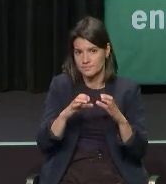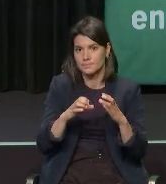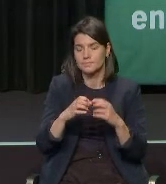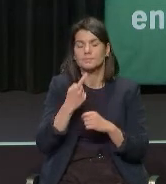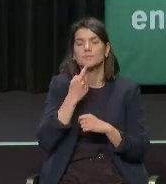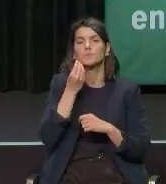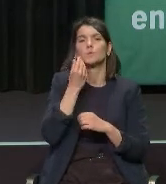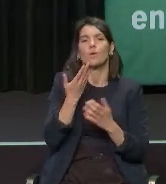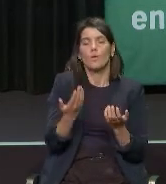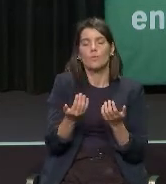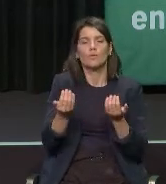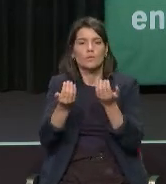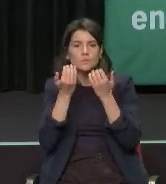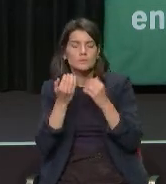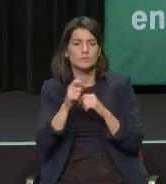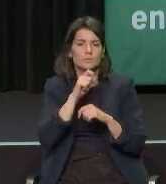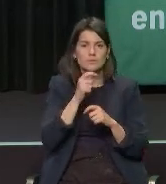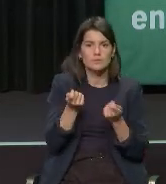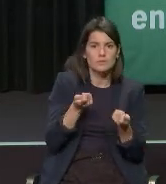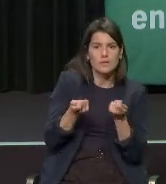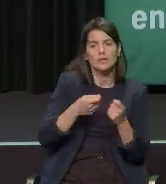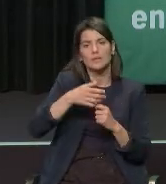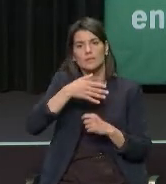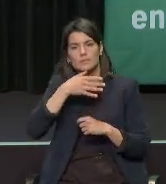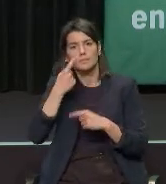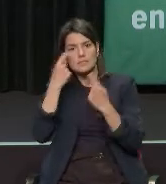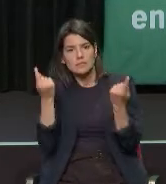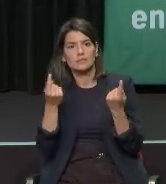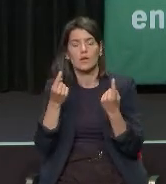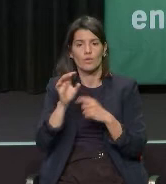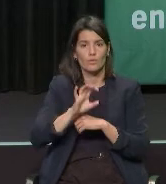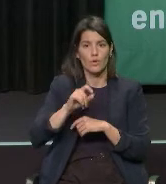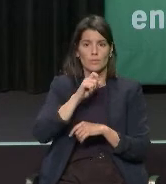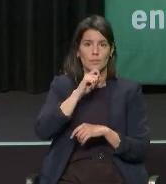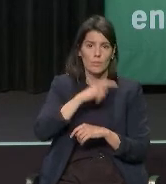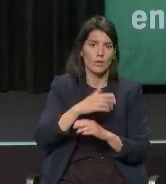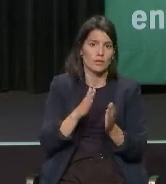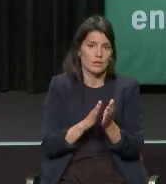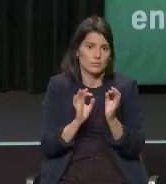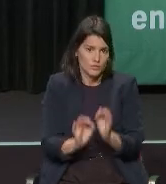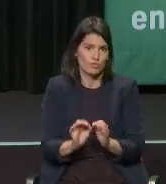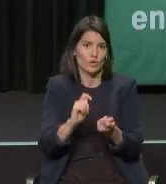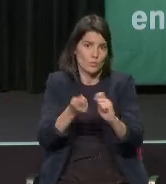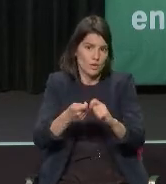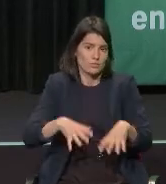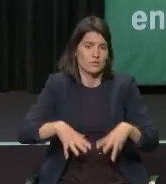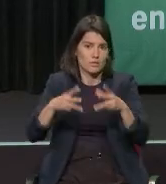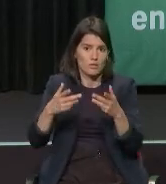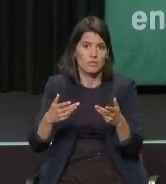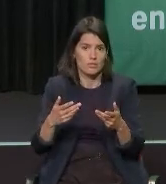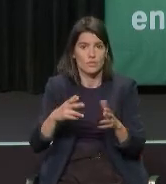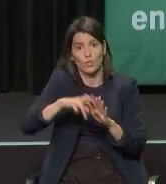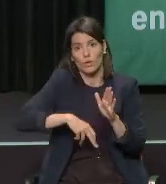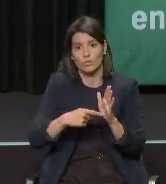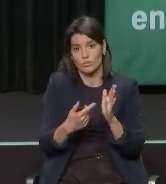how the data sets need to be handled and presented in a way that can be actually taken in the